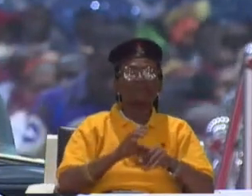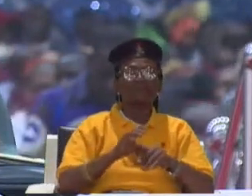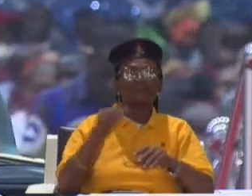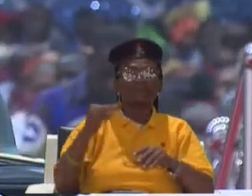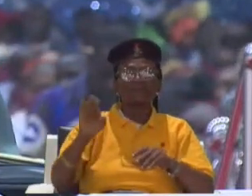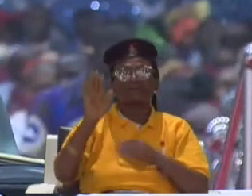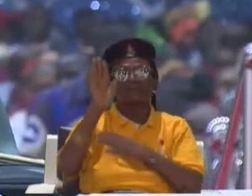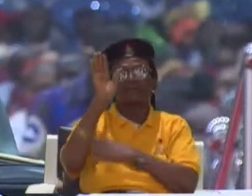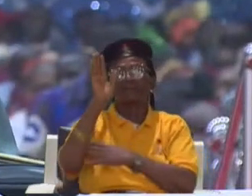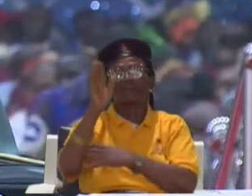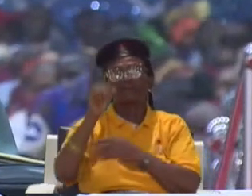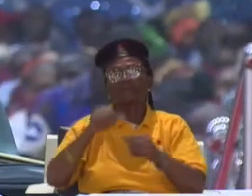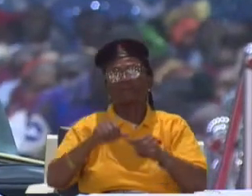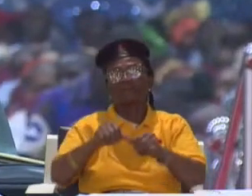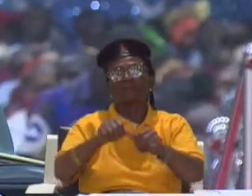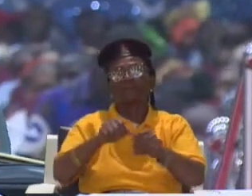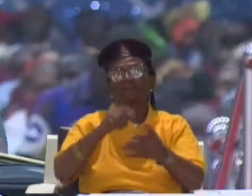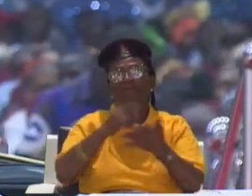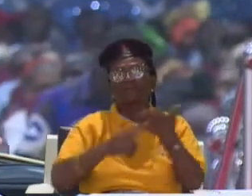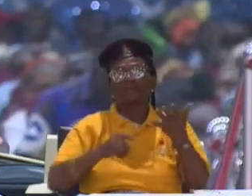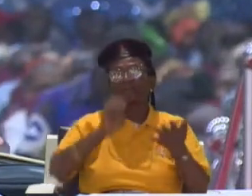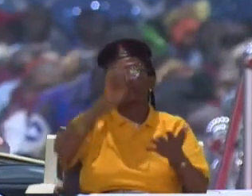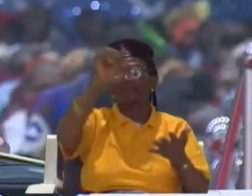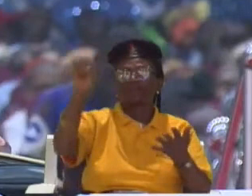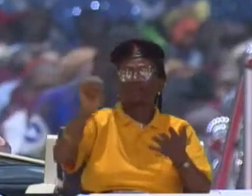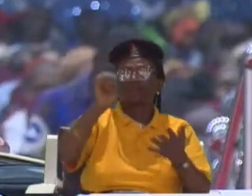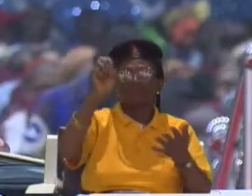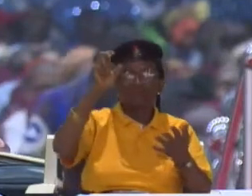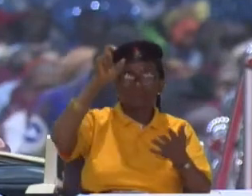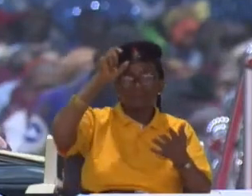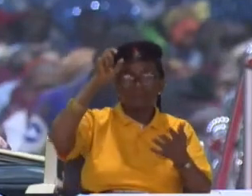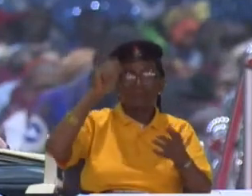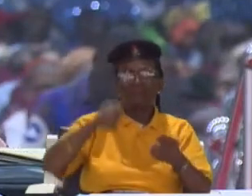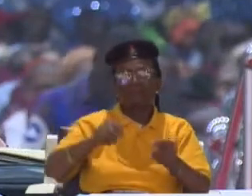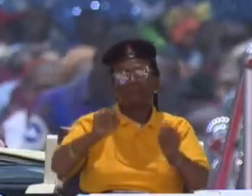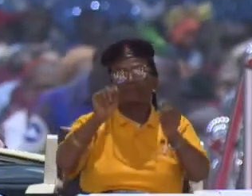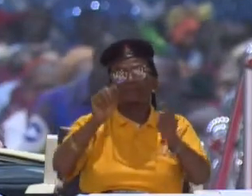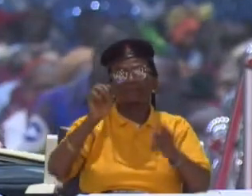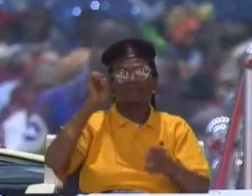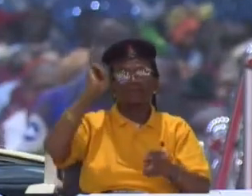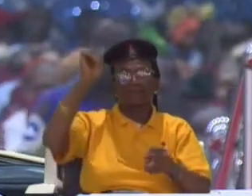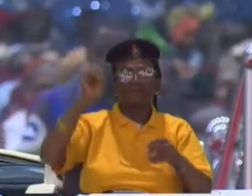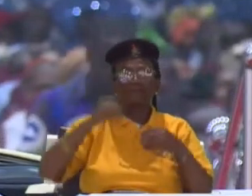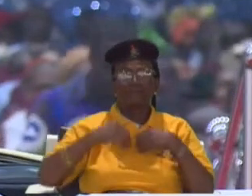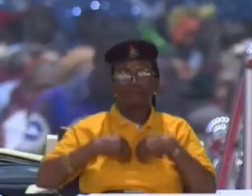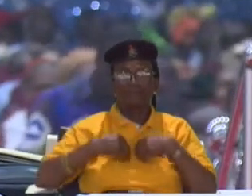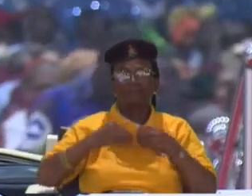Whatever the devil had tried, the devil has failed.